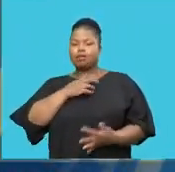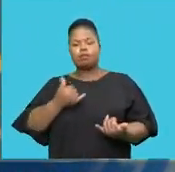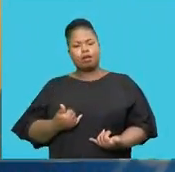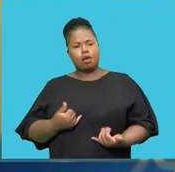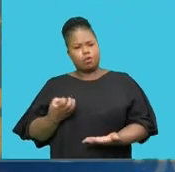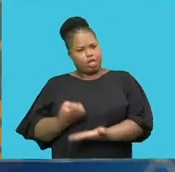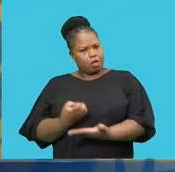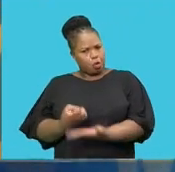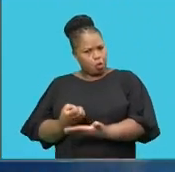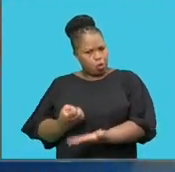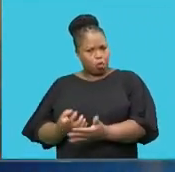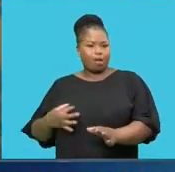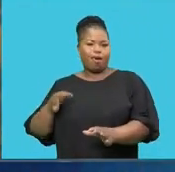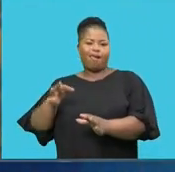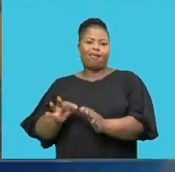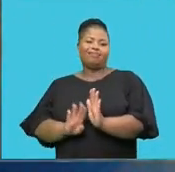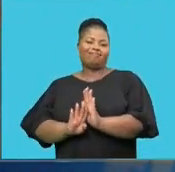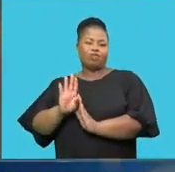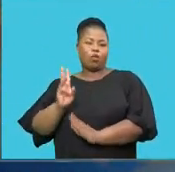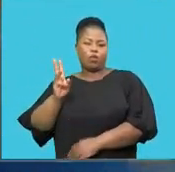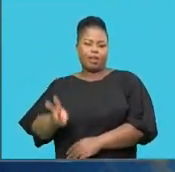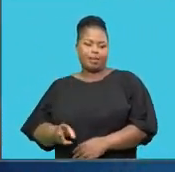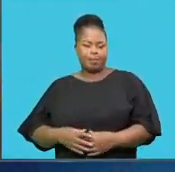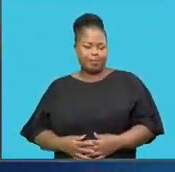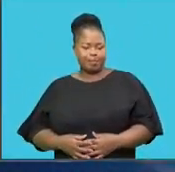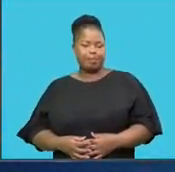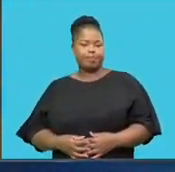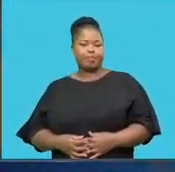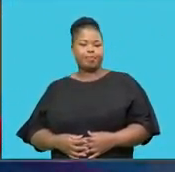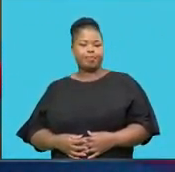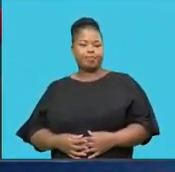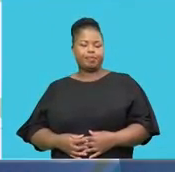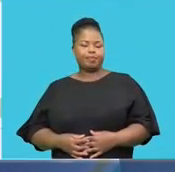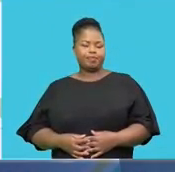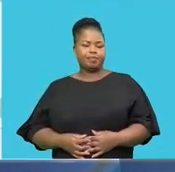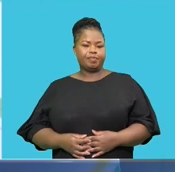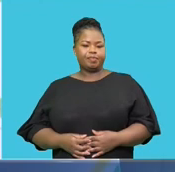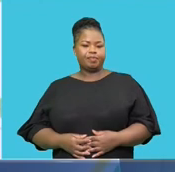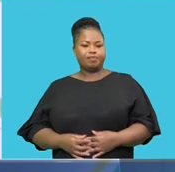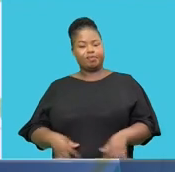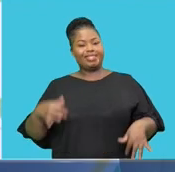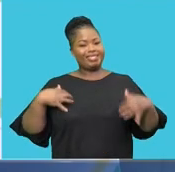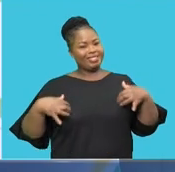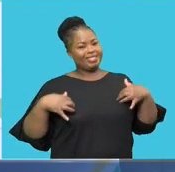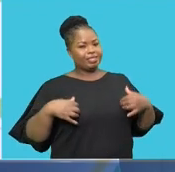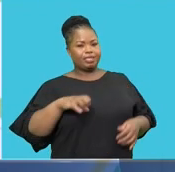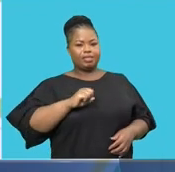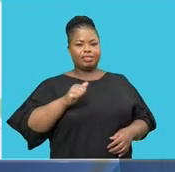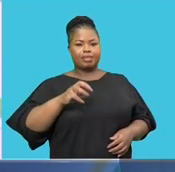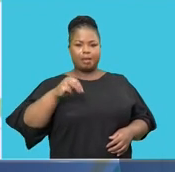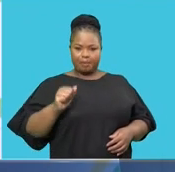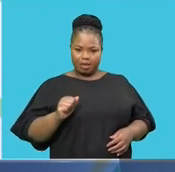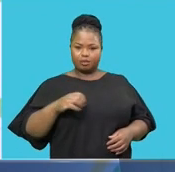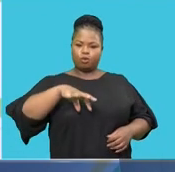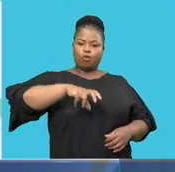o motle kgolong ya muru wa province e sitana le fapheng la bonono. We are excited that the SAMAs are coming to the